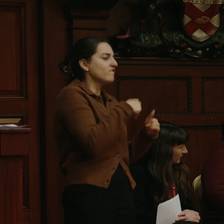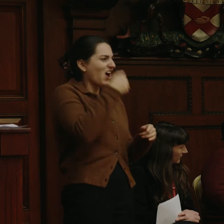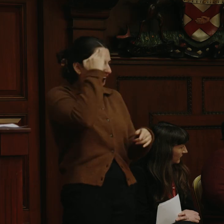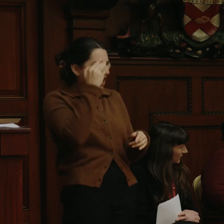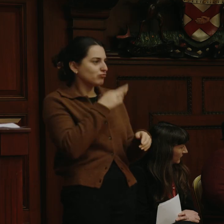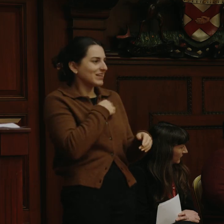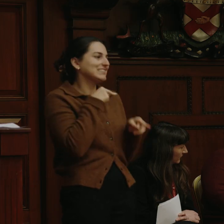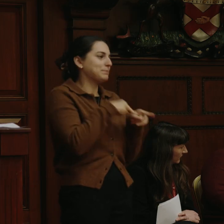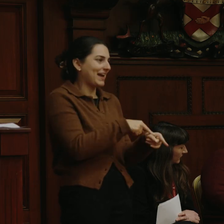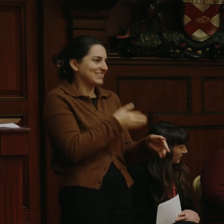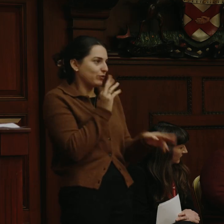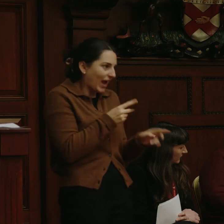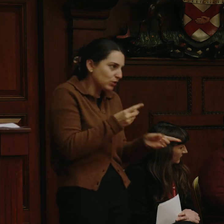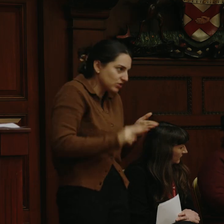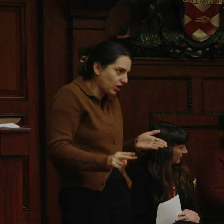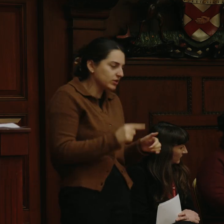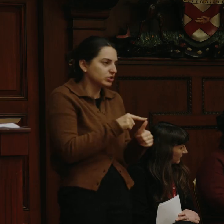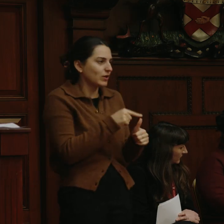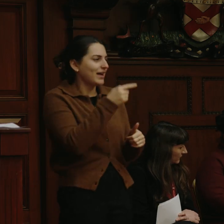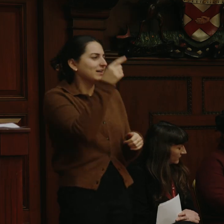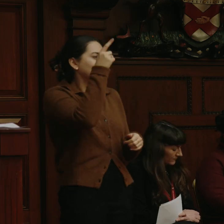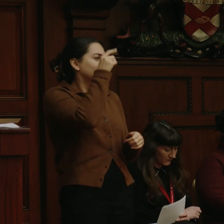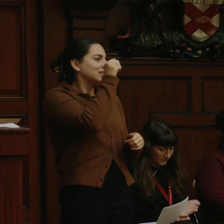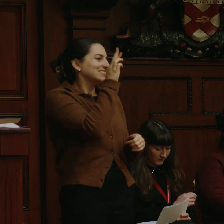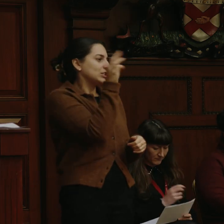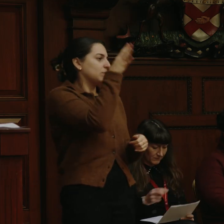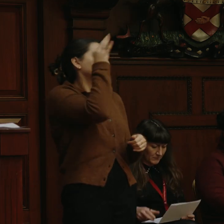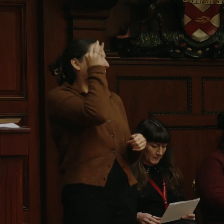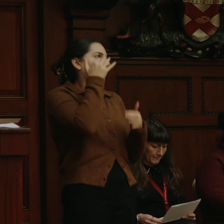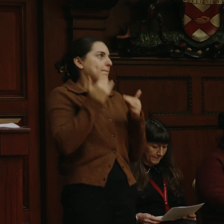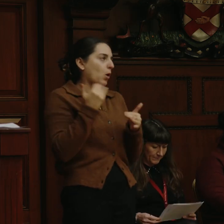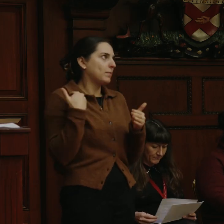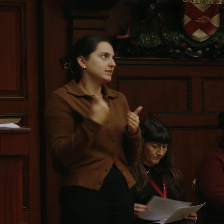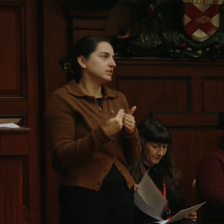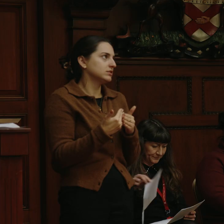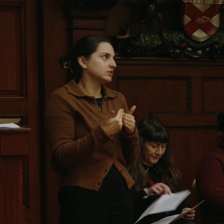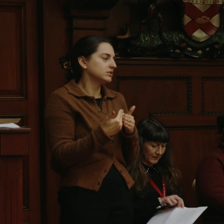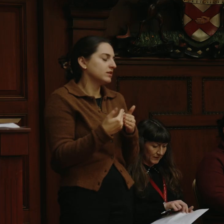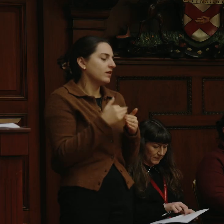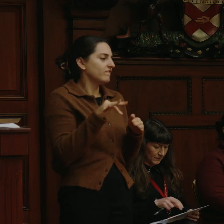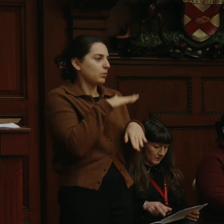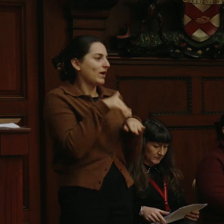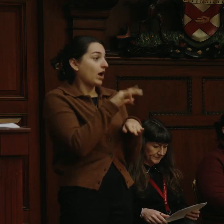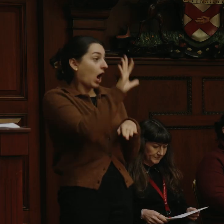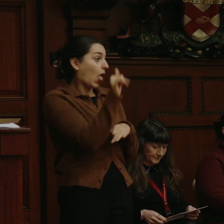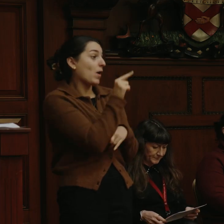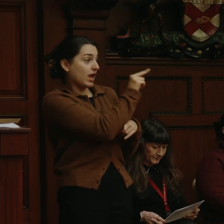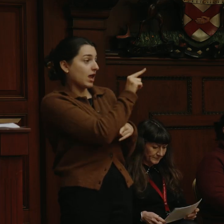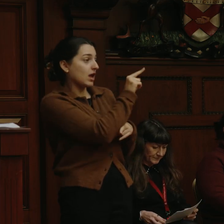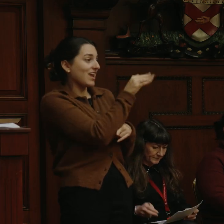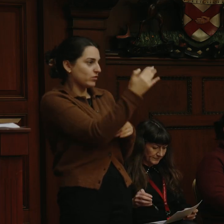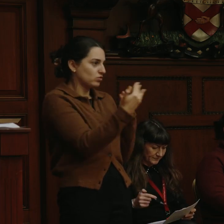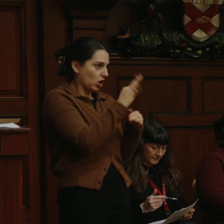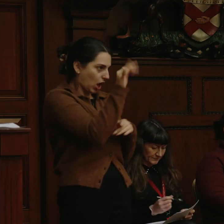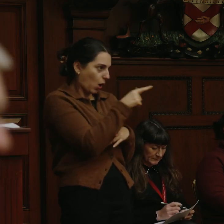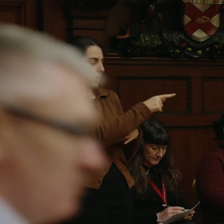is practicalities. So the serum eye drops at the moment come from Galway. So if you're near